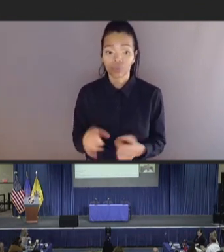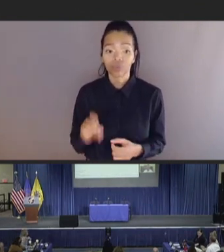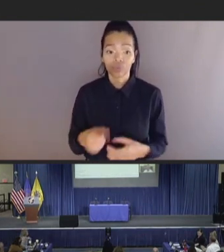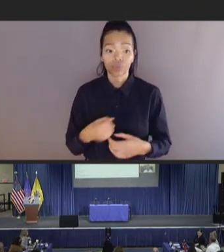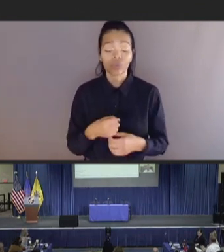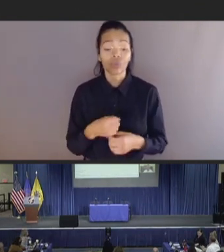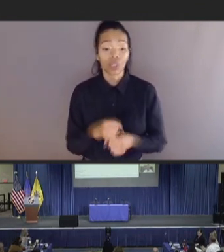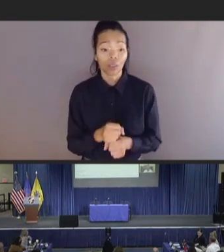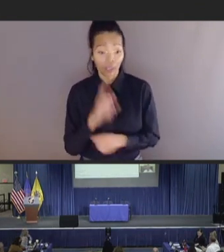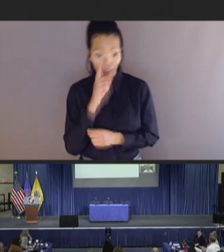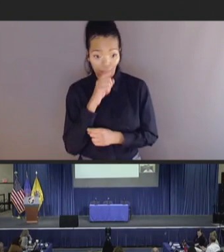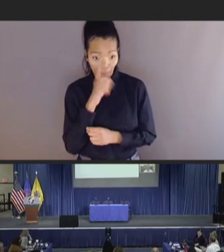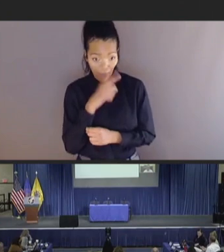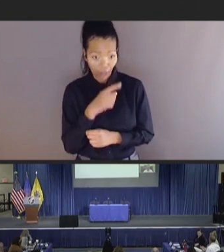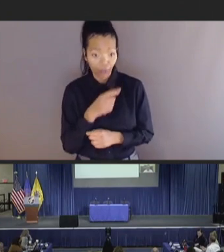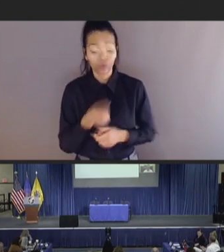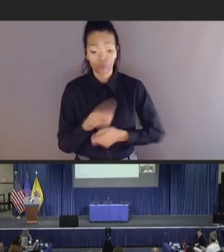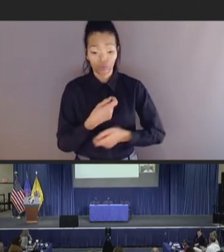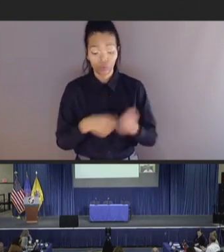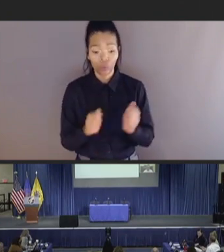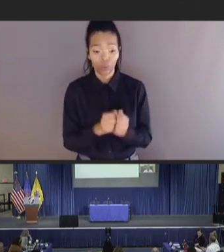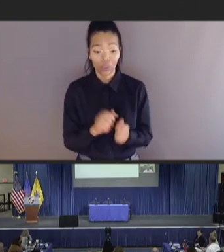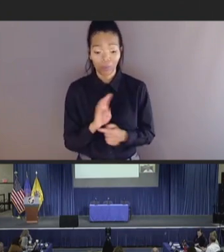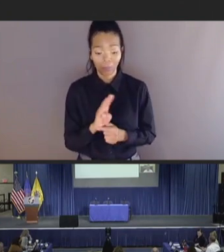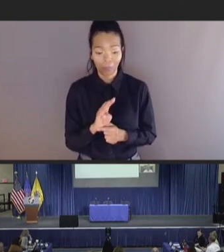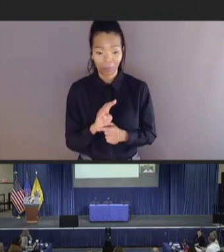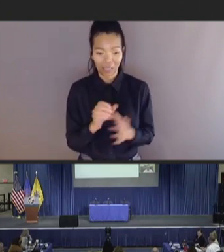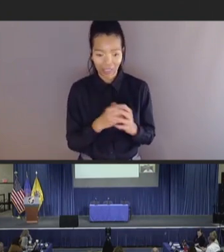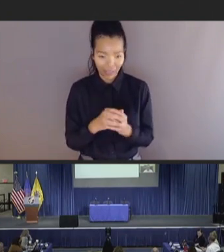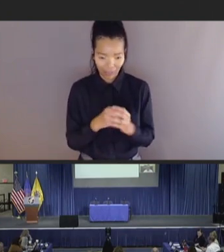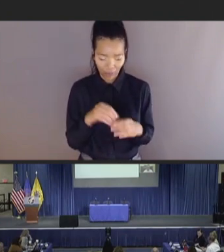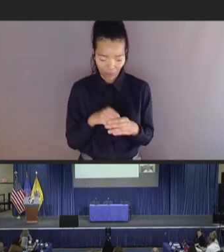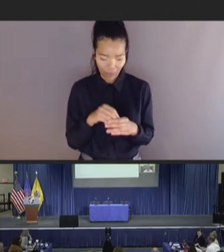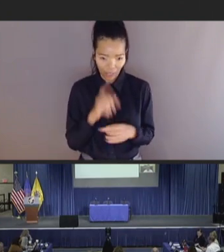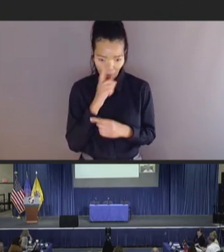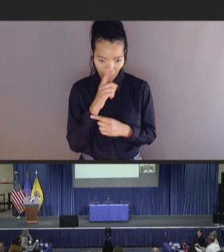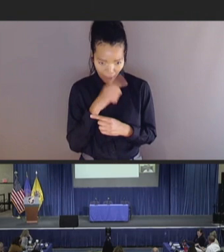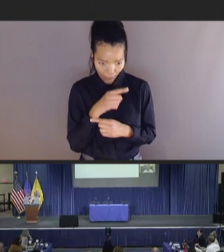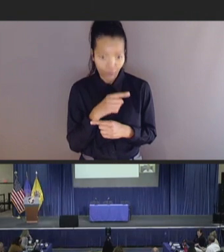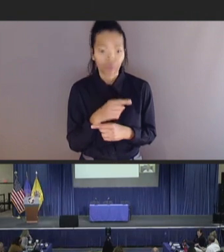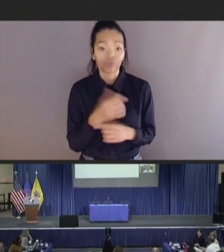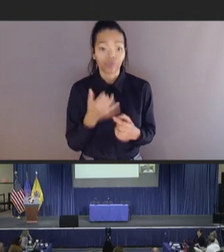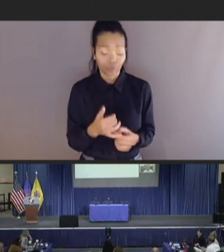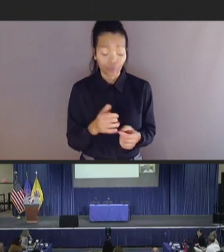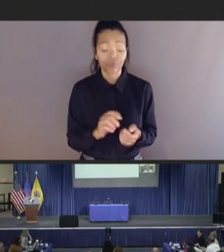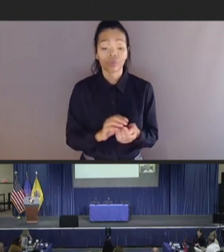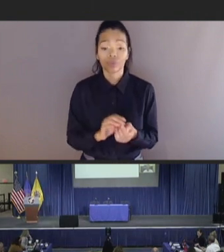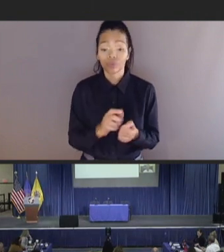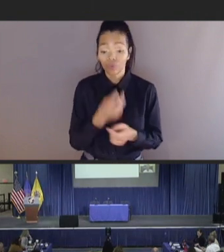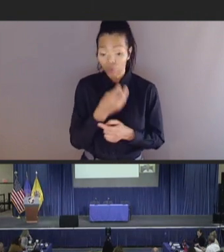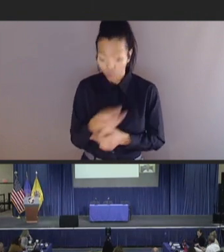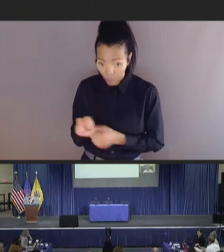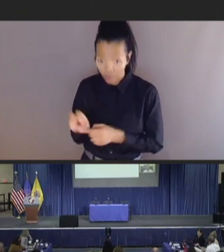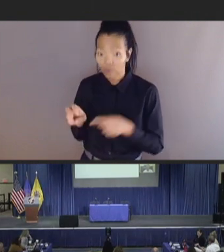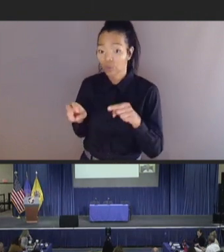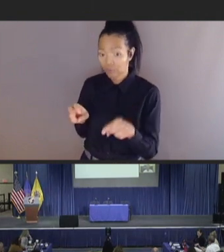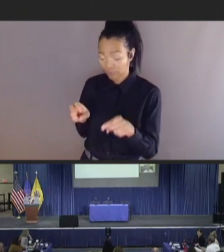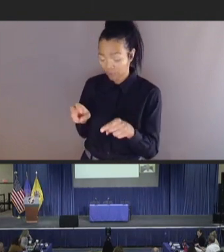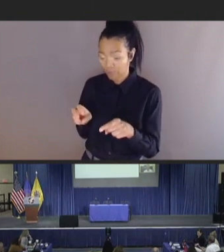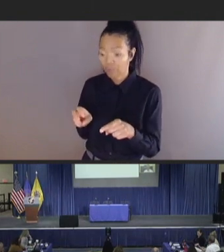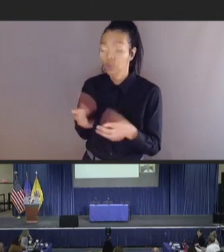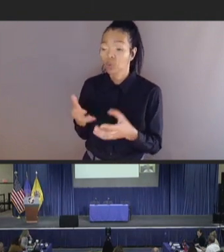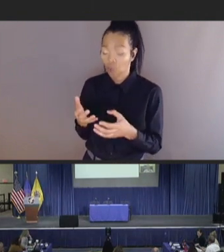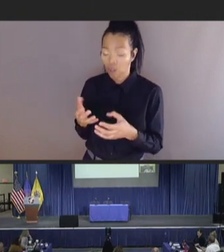in which we have humanized the B-cell receptor, then we can adopt it transfer. And what we do this is because we want to recreate